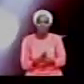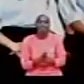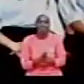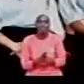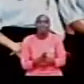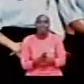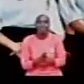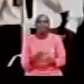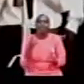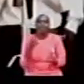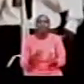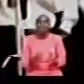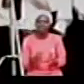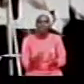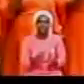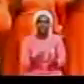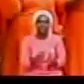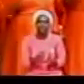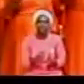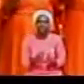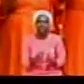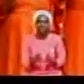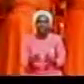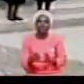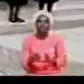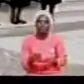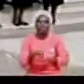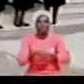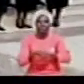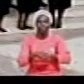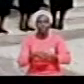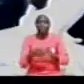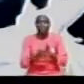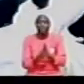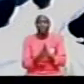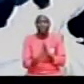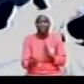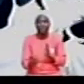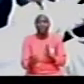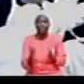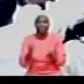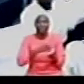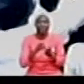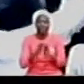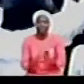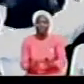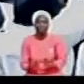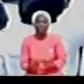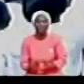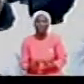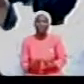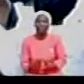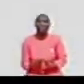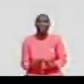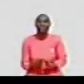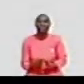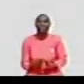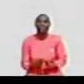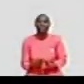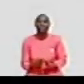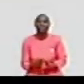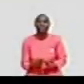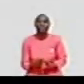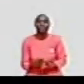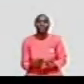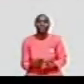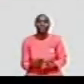and choirs lift their voices in uplifting praise. Special soul-stirring worship will be led by world-renowned